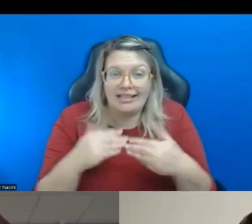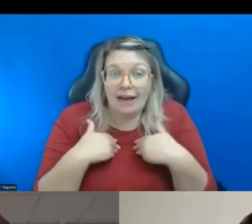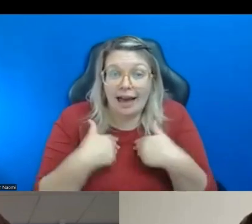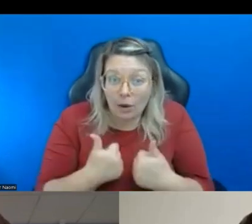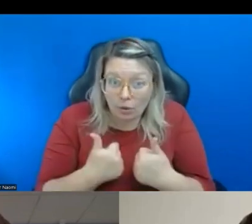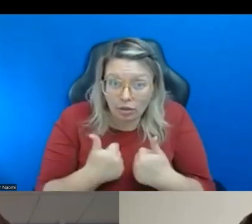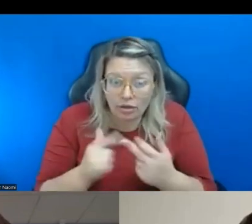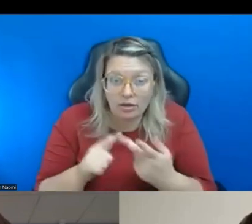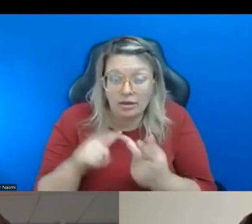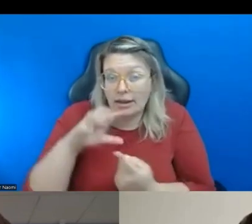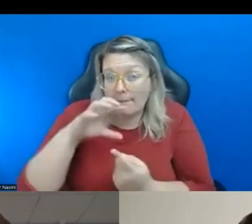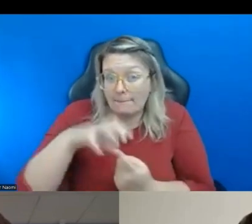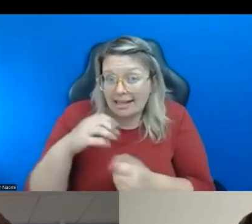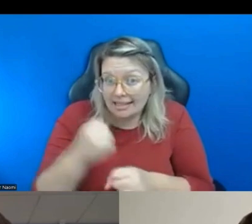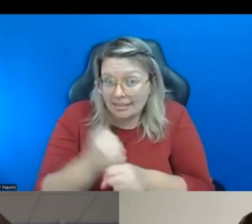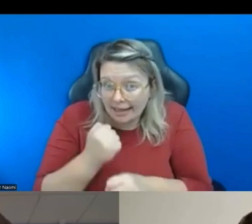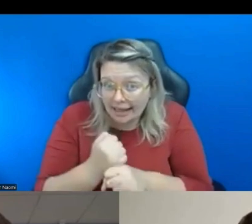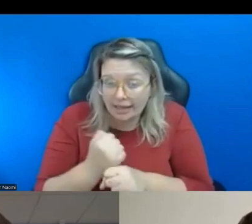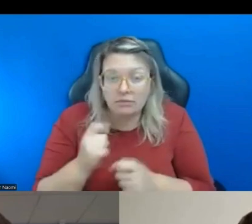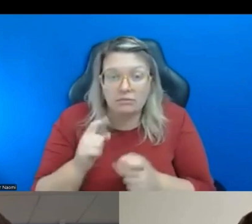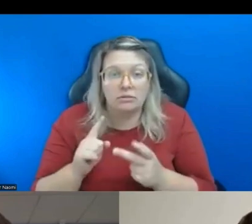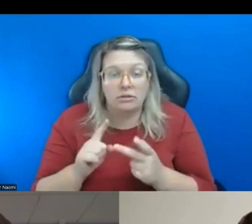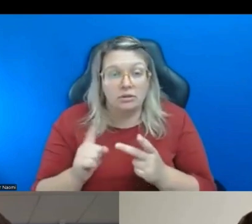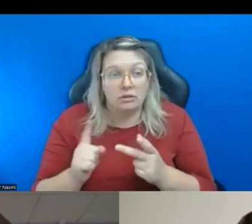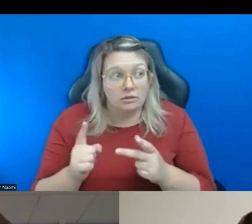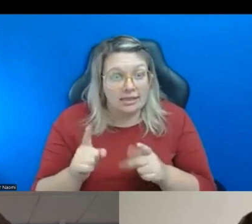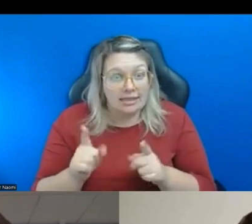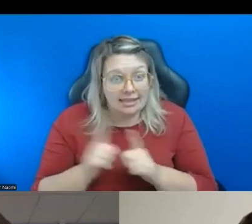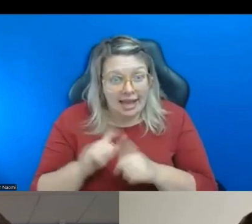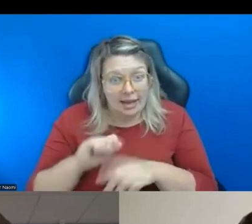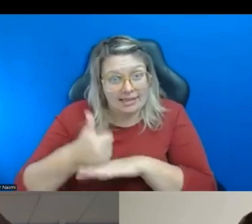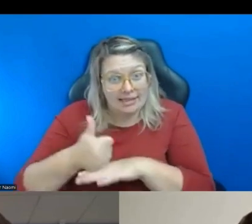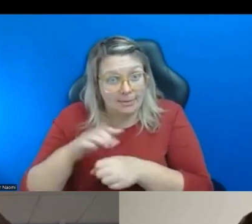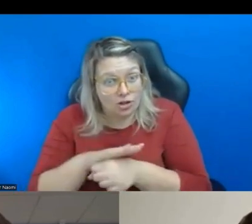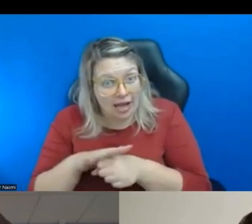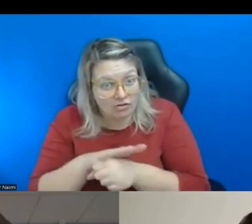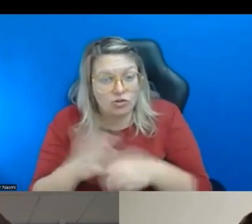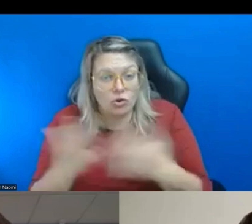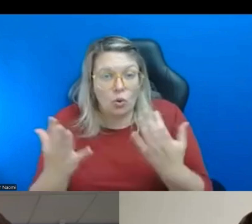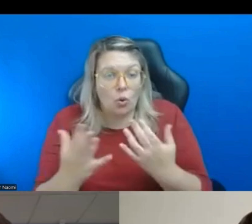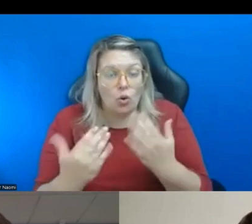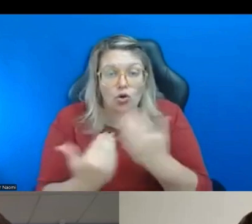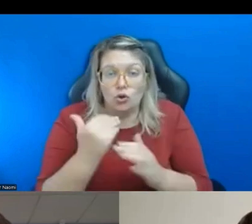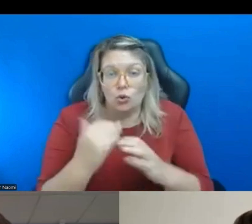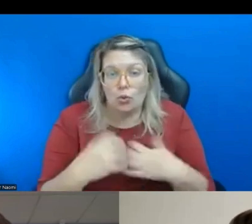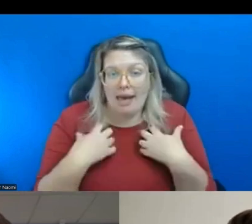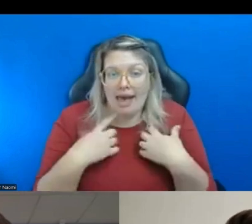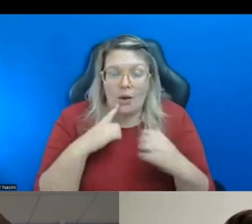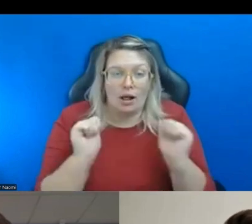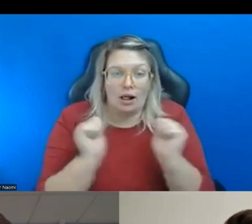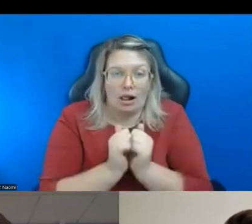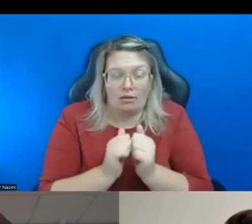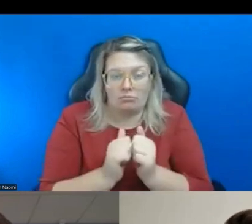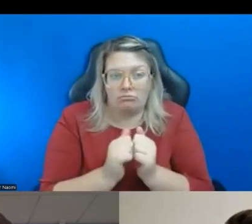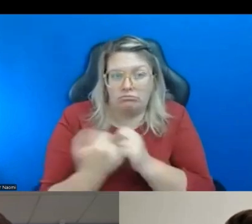inclusion as in the established areas, or will that be the choice of the new mayors for these locations?